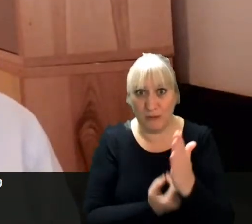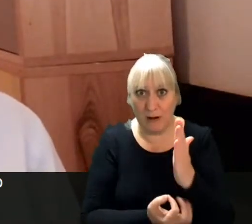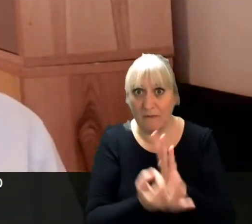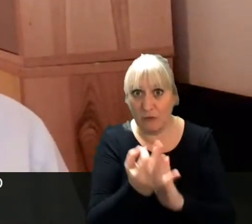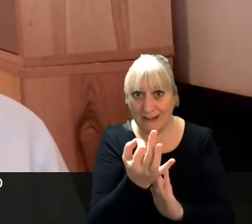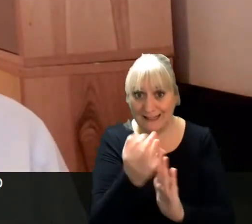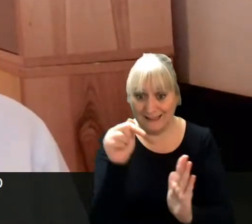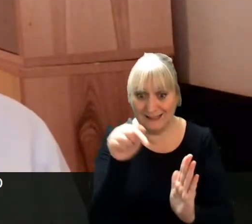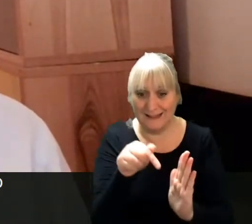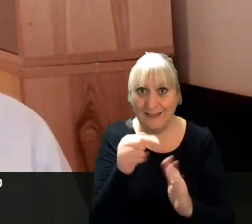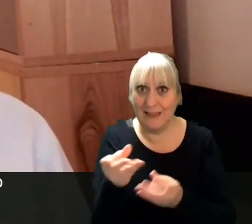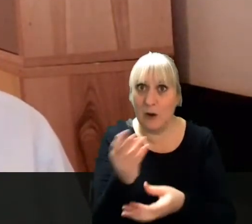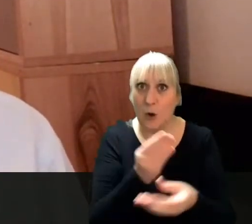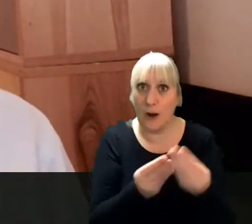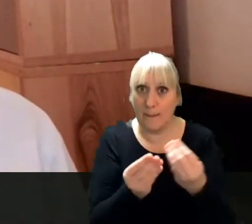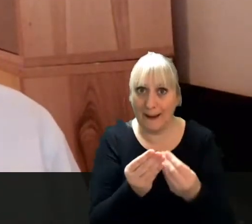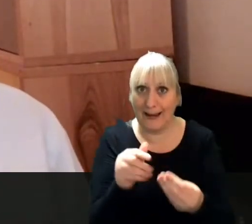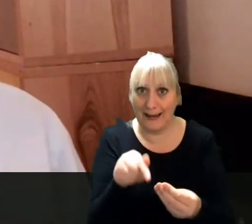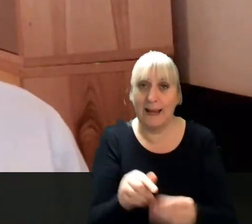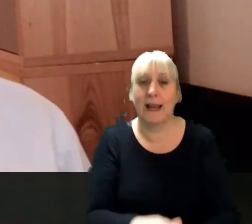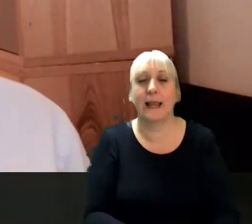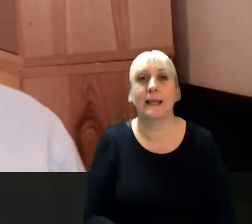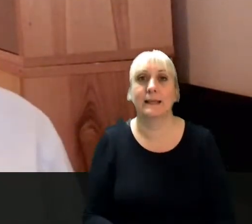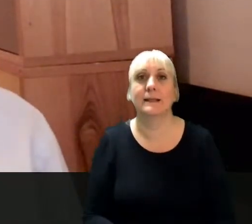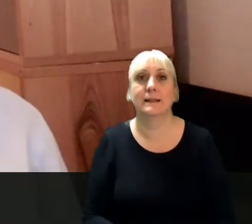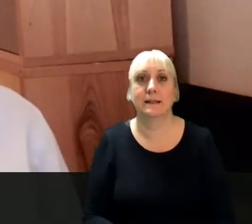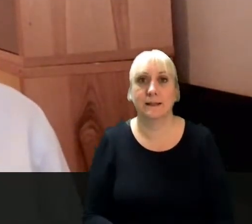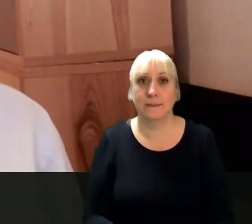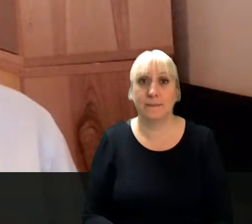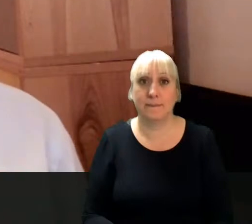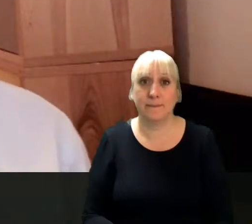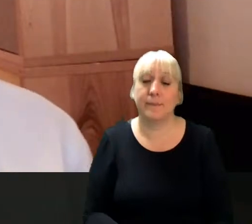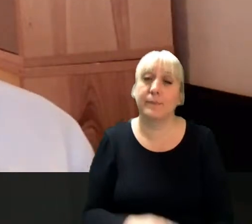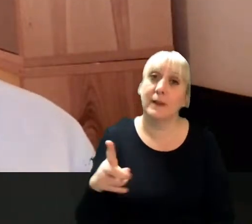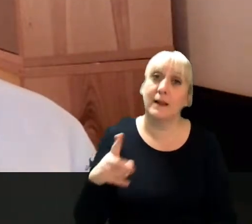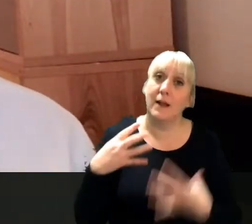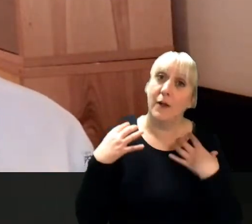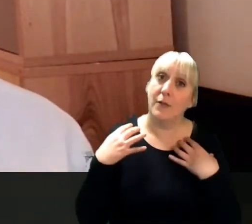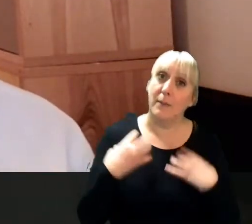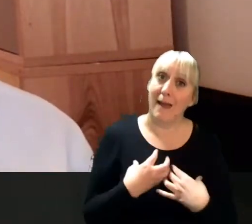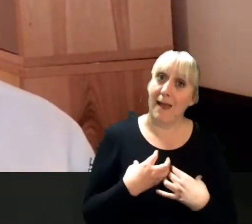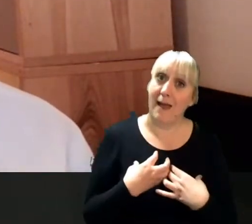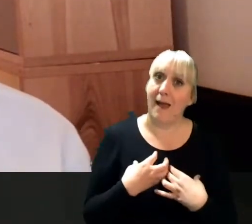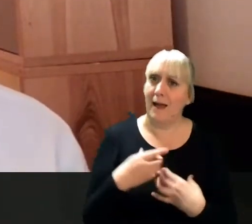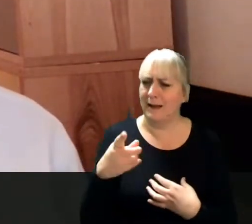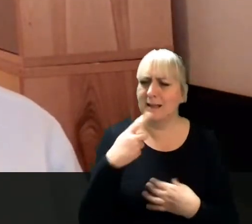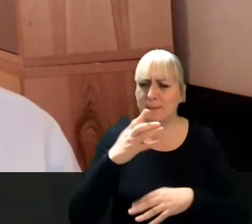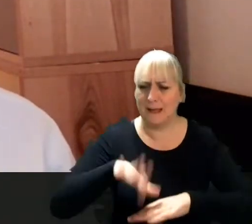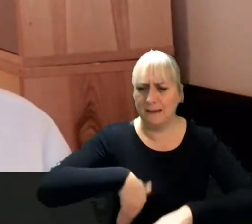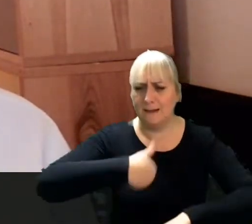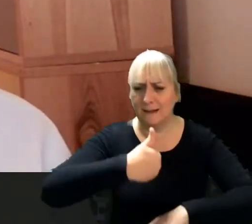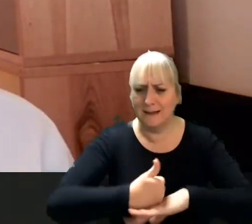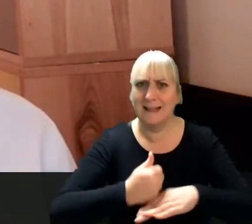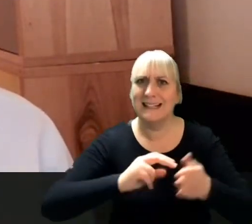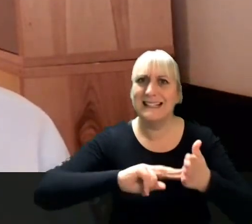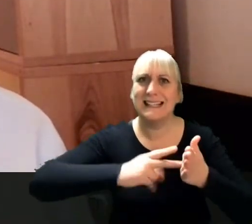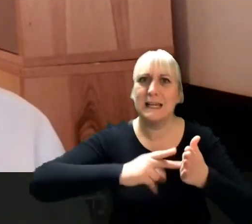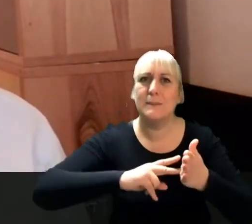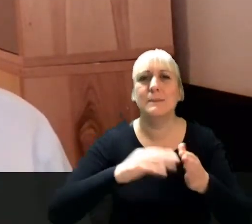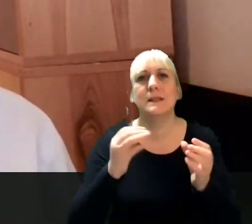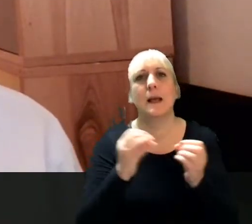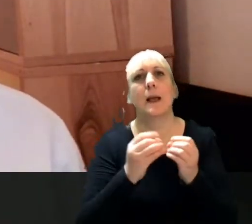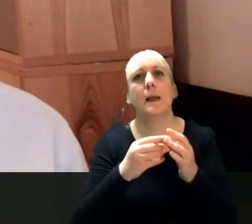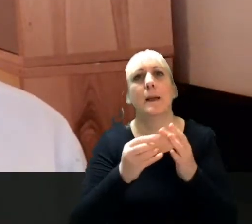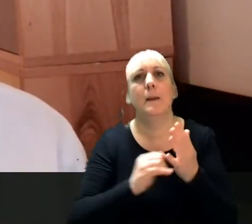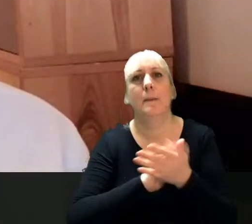the economy. He has put in schemes at Bishopsgate, for example,